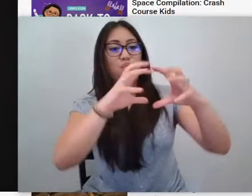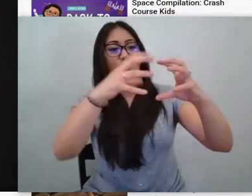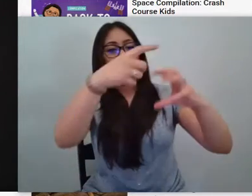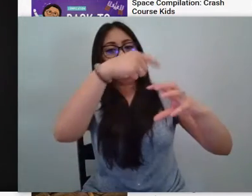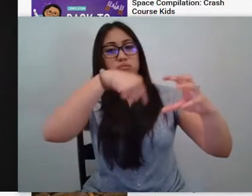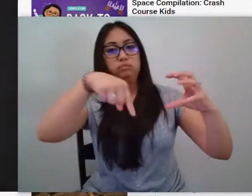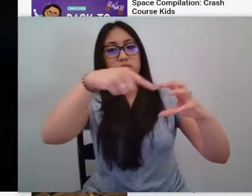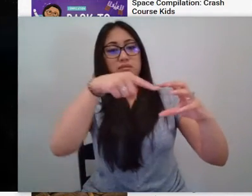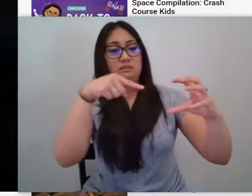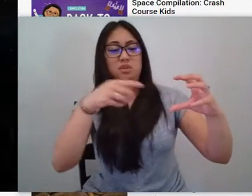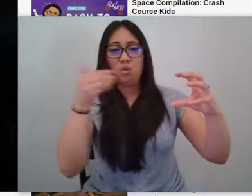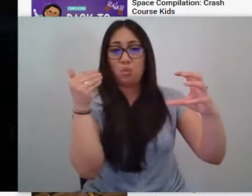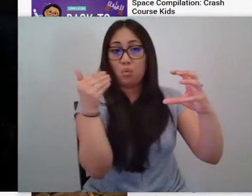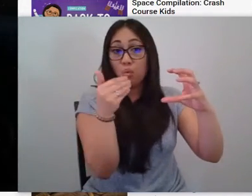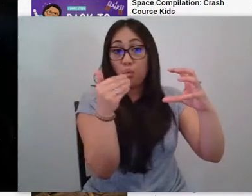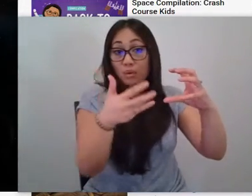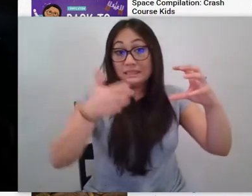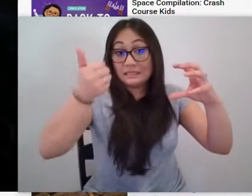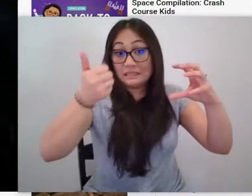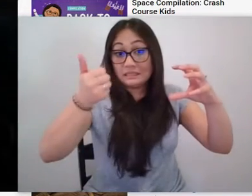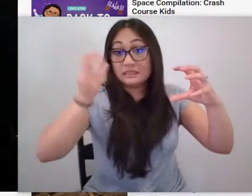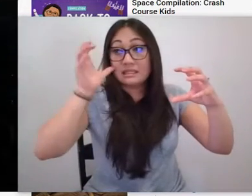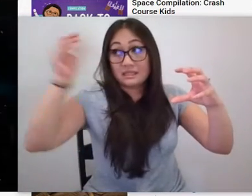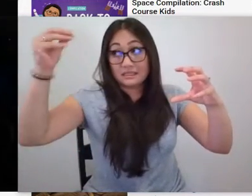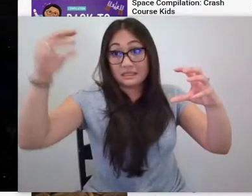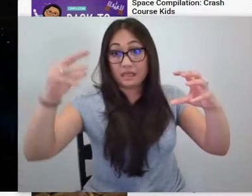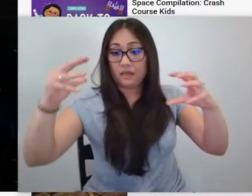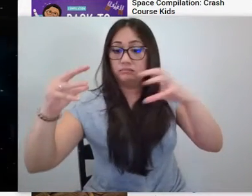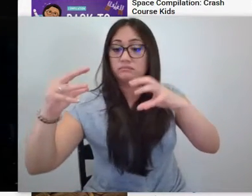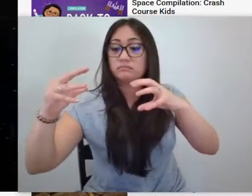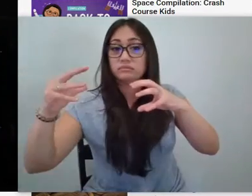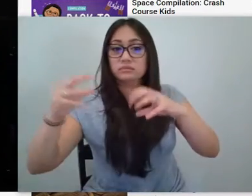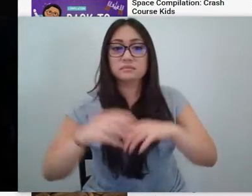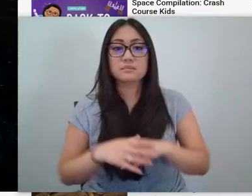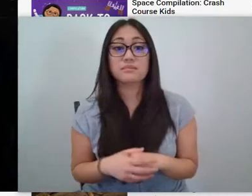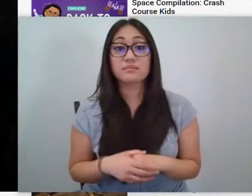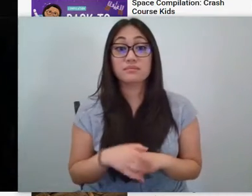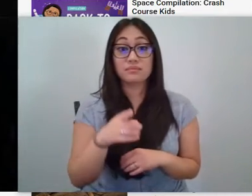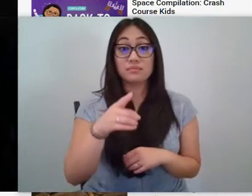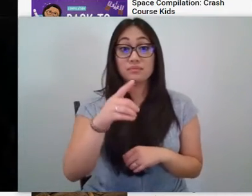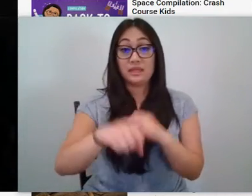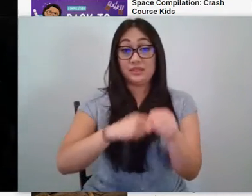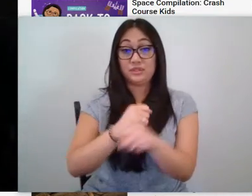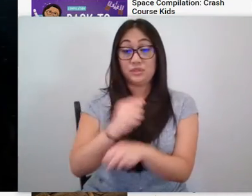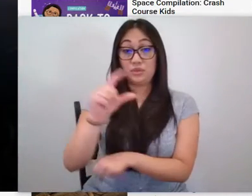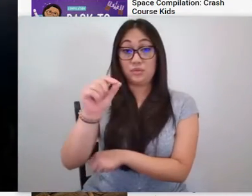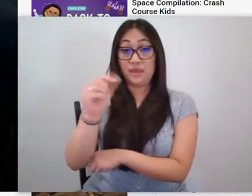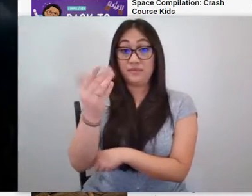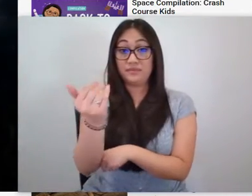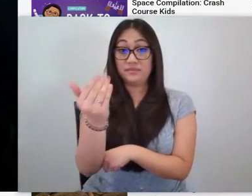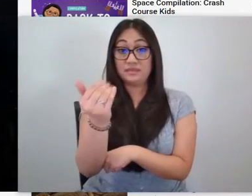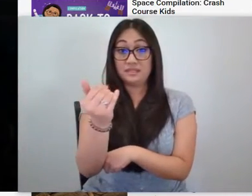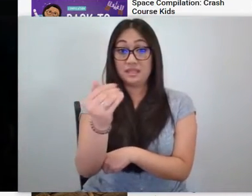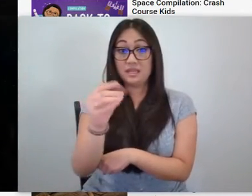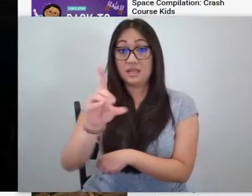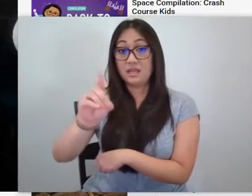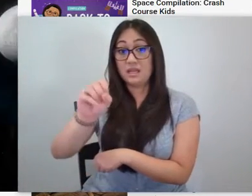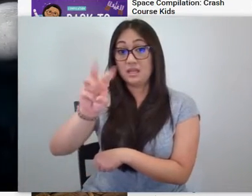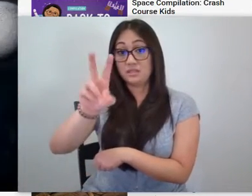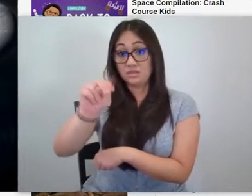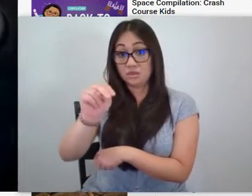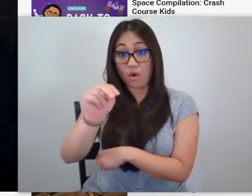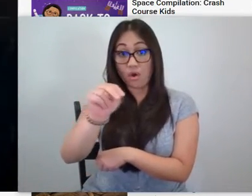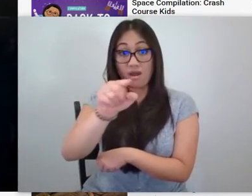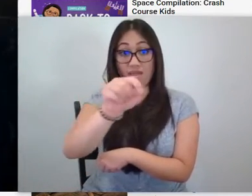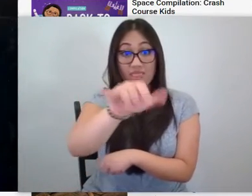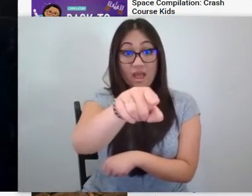to the Sun. In 2015, a spacecraft named Dawn orbited Ceres. That means it flew